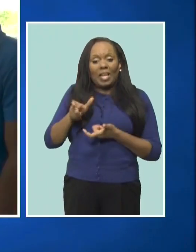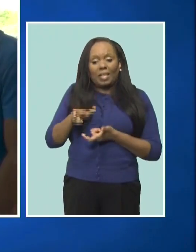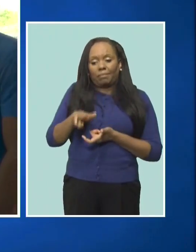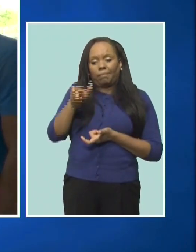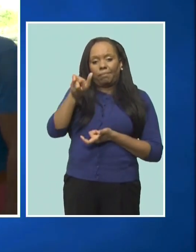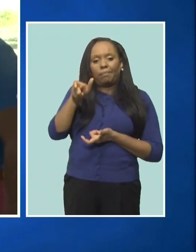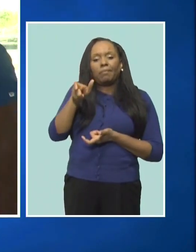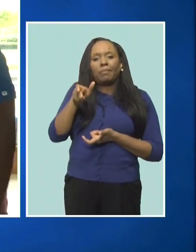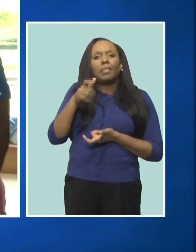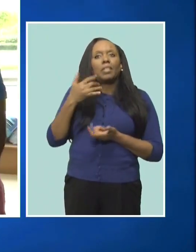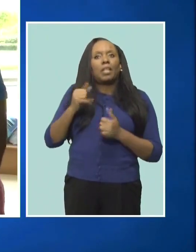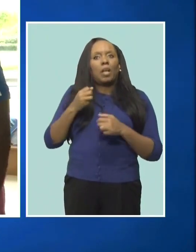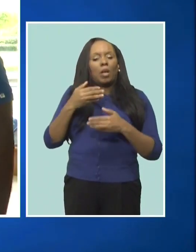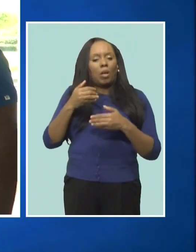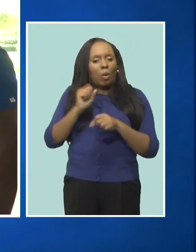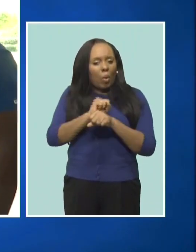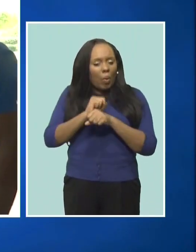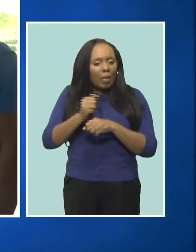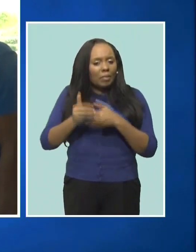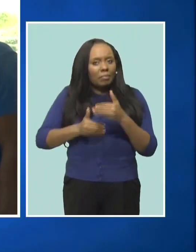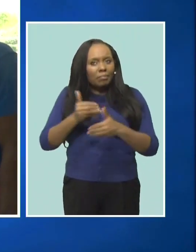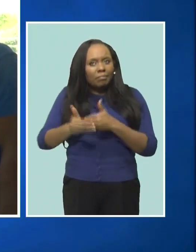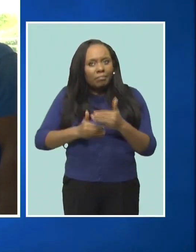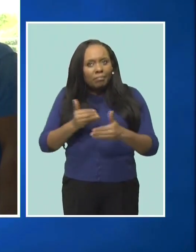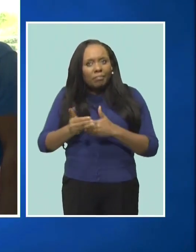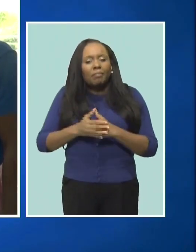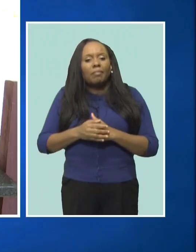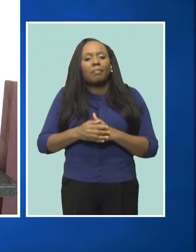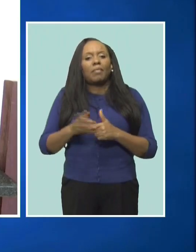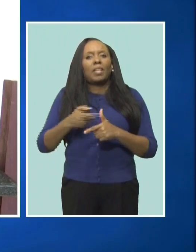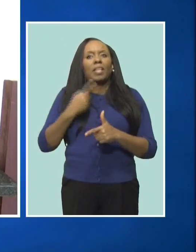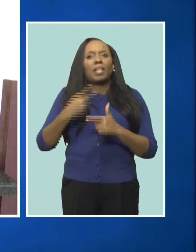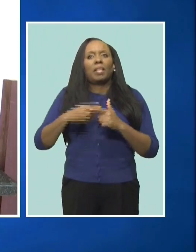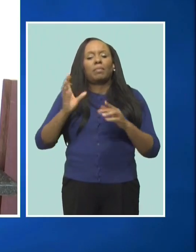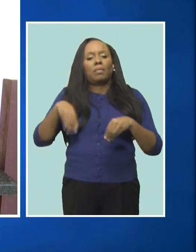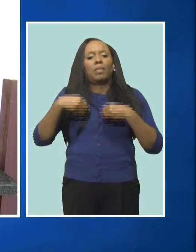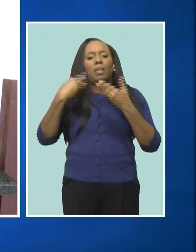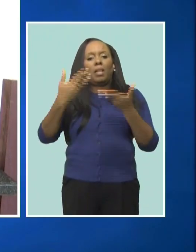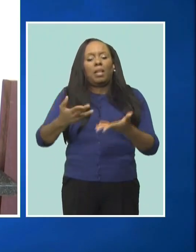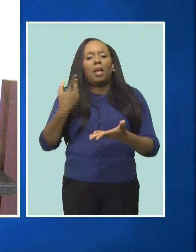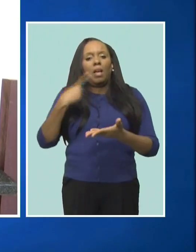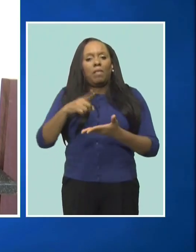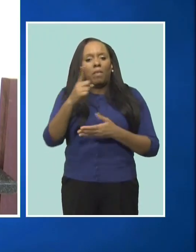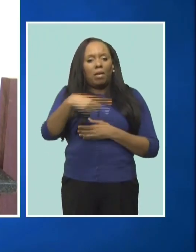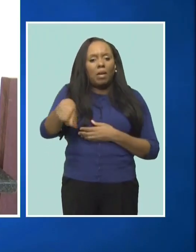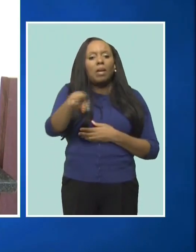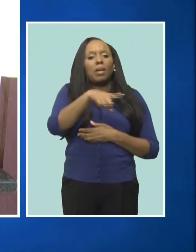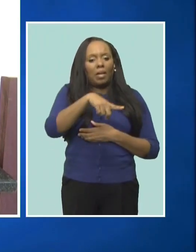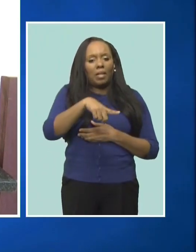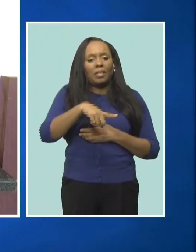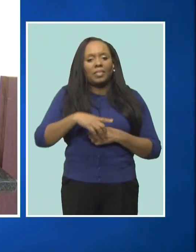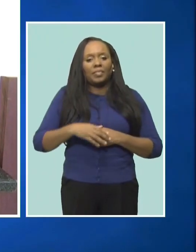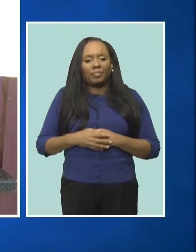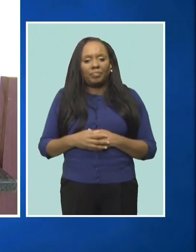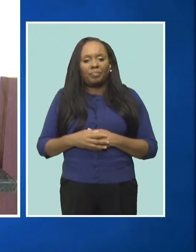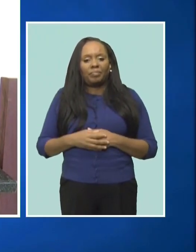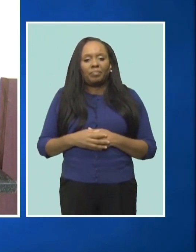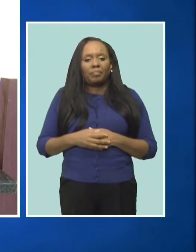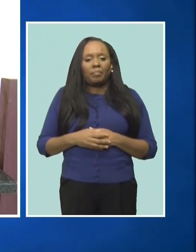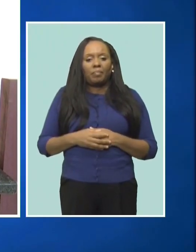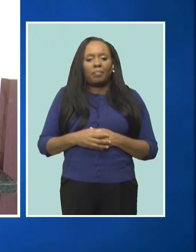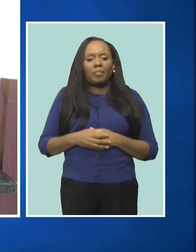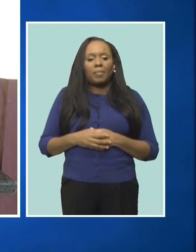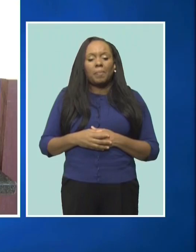become part of the social amenities in ministries before being made available to the public. Trevor Thorpe for the Business